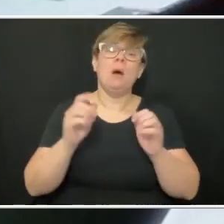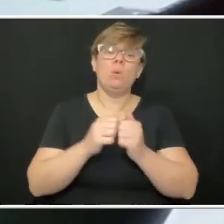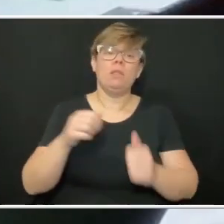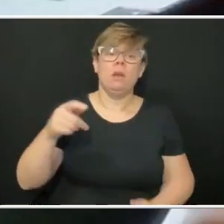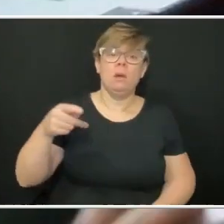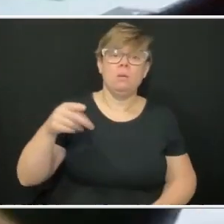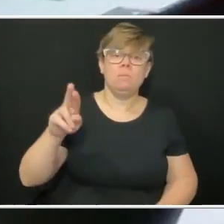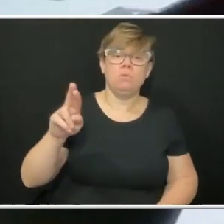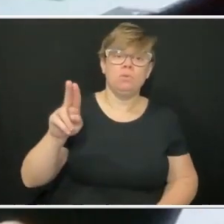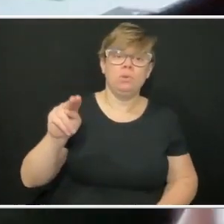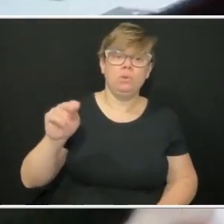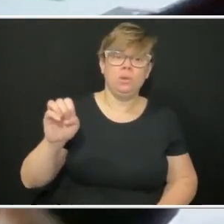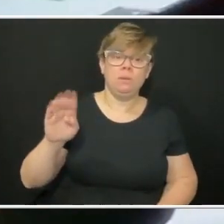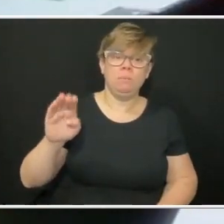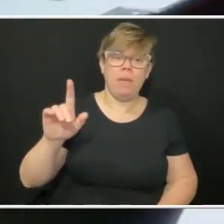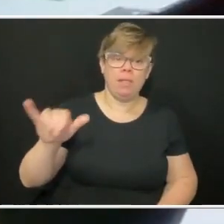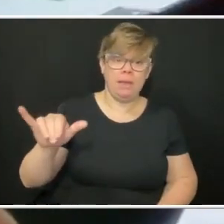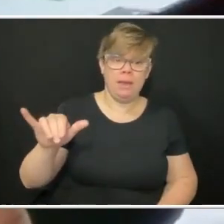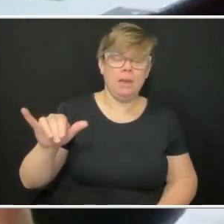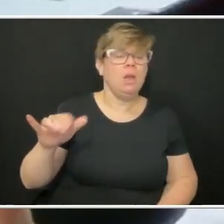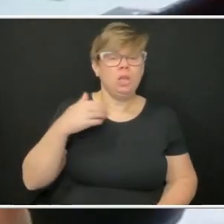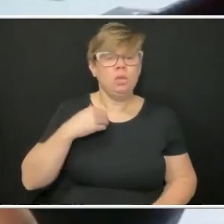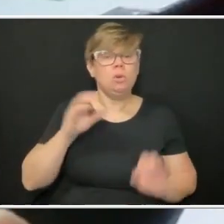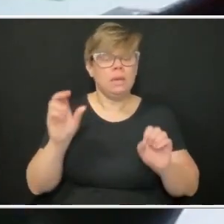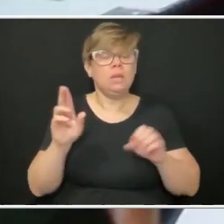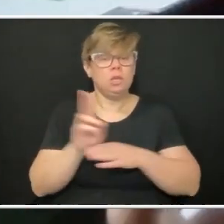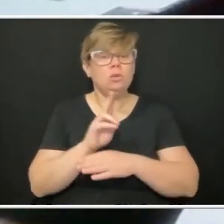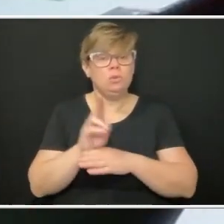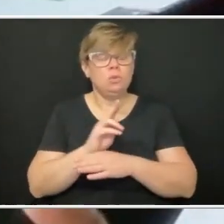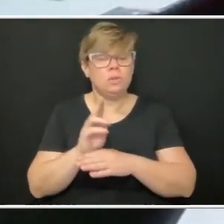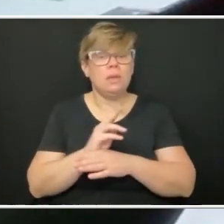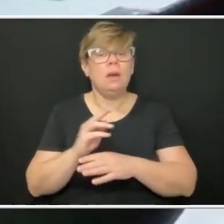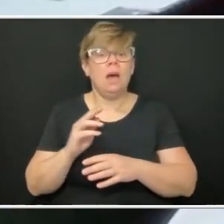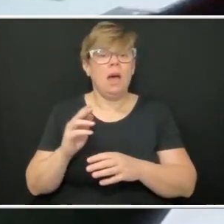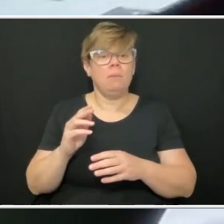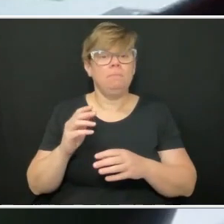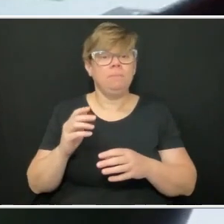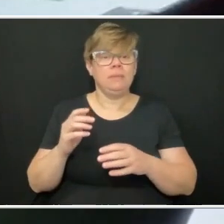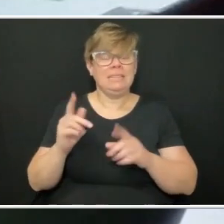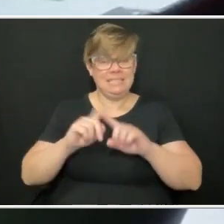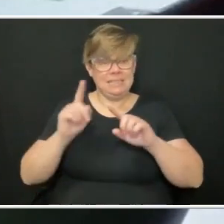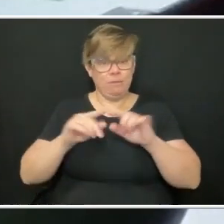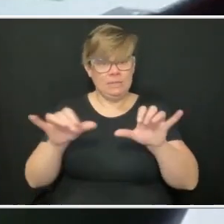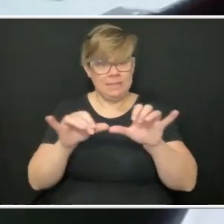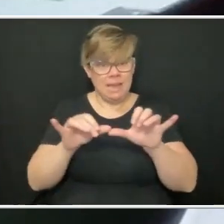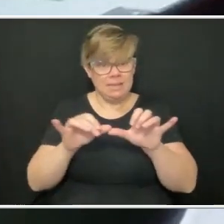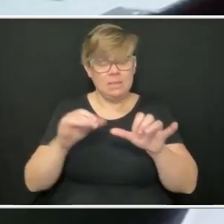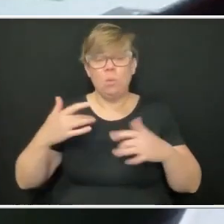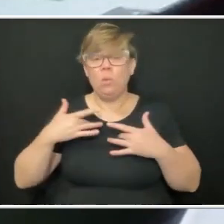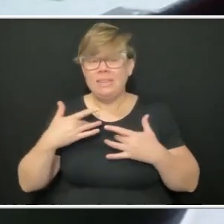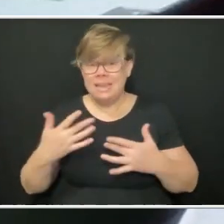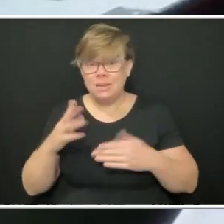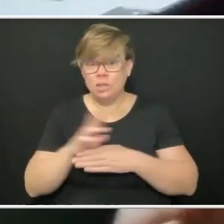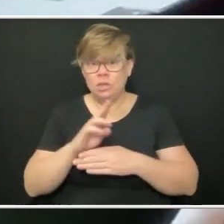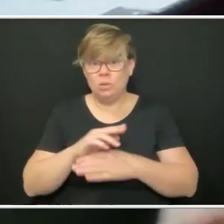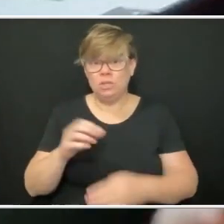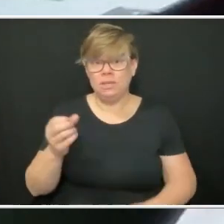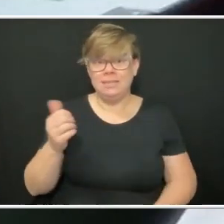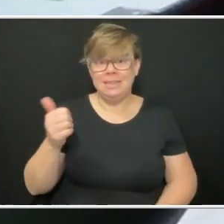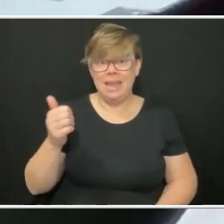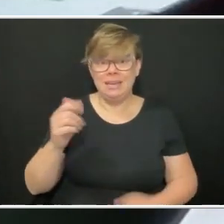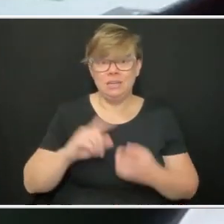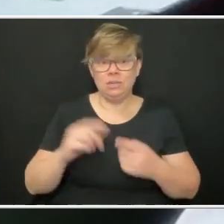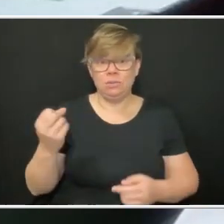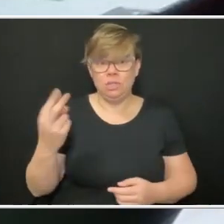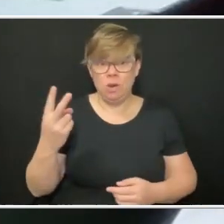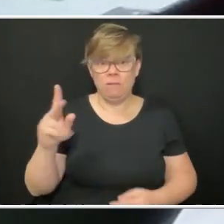kidneys. So when we look at babies that go on to transplant, we're looking at least 10 to 12 kilos of weight and about